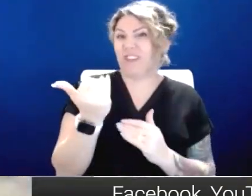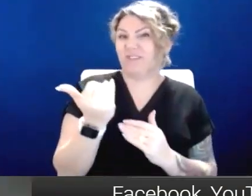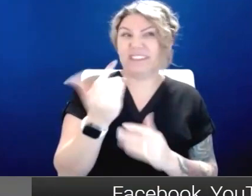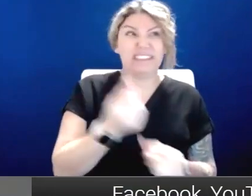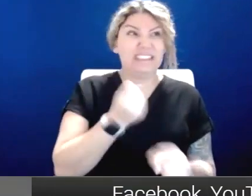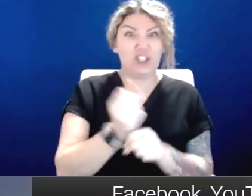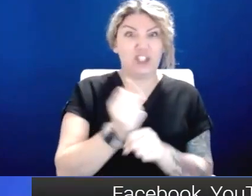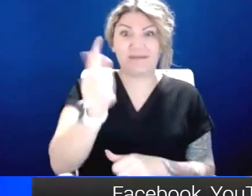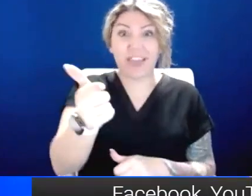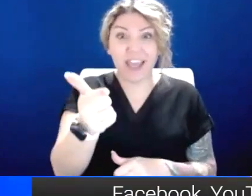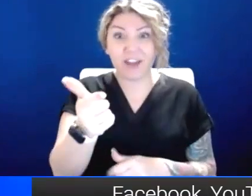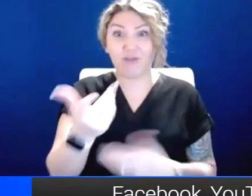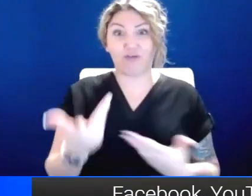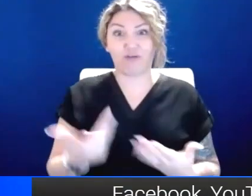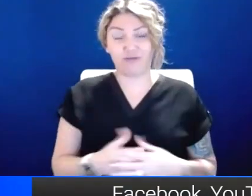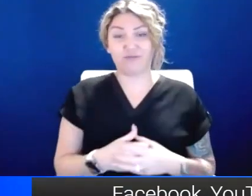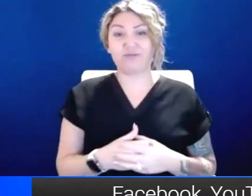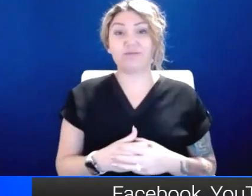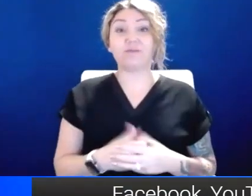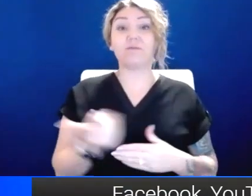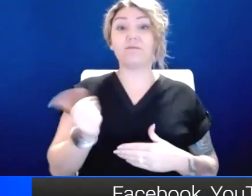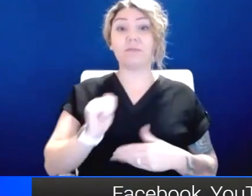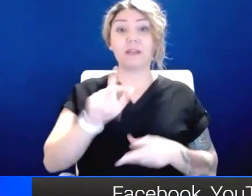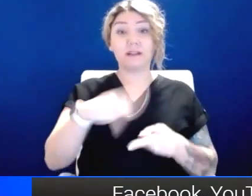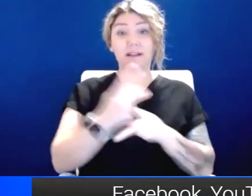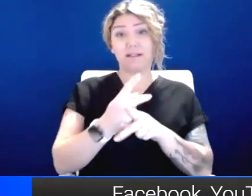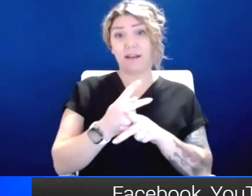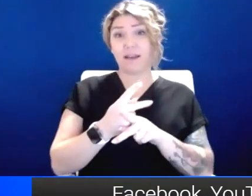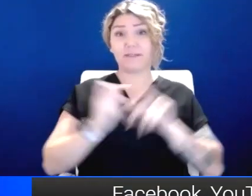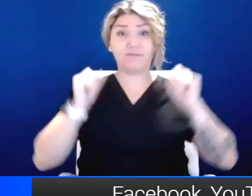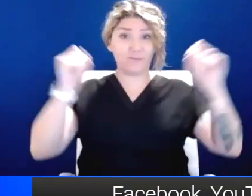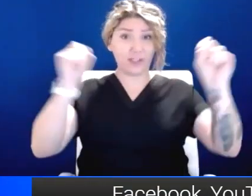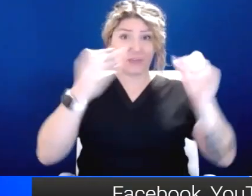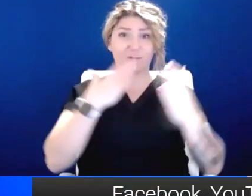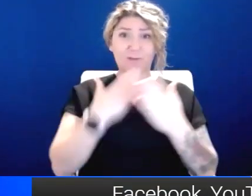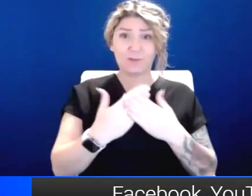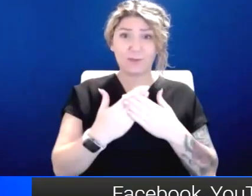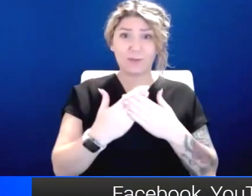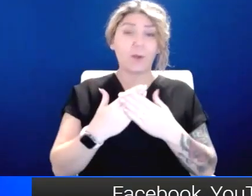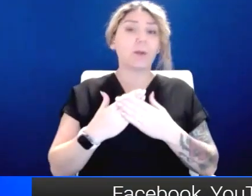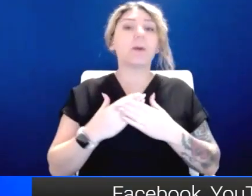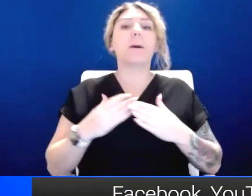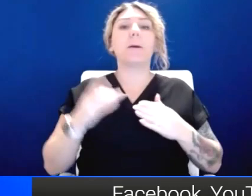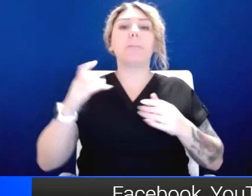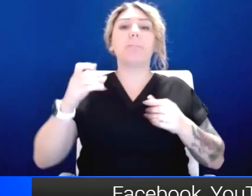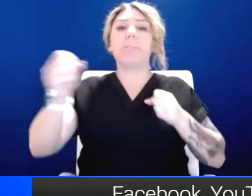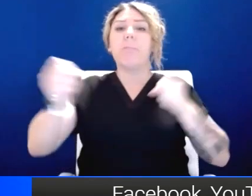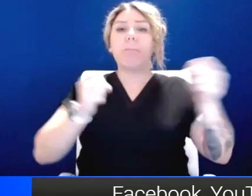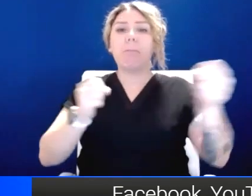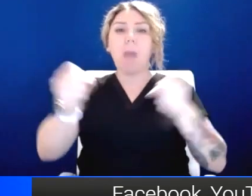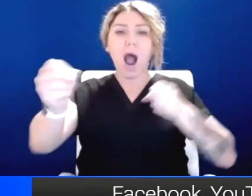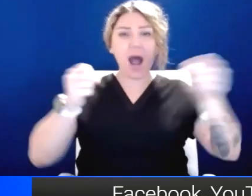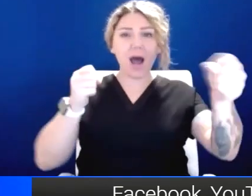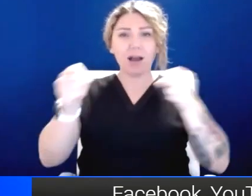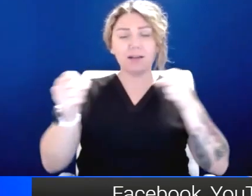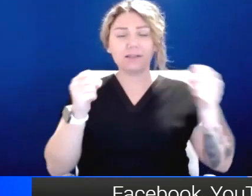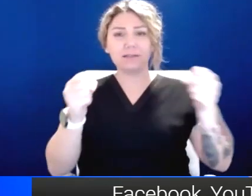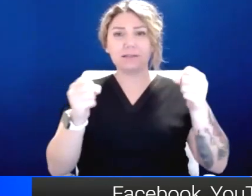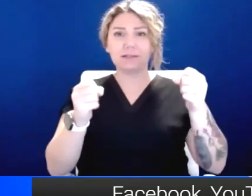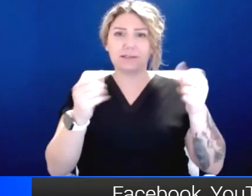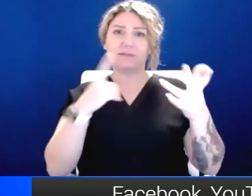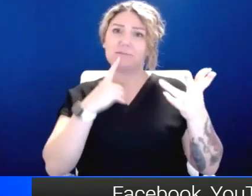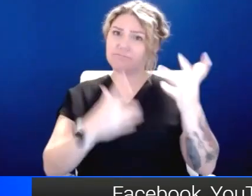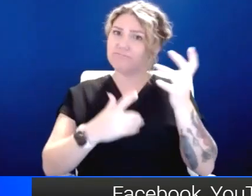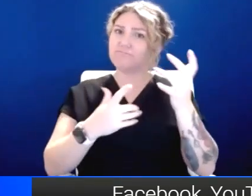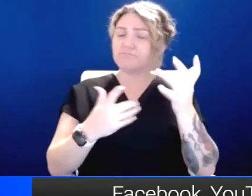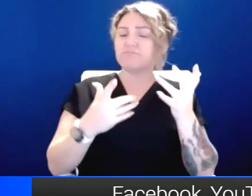down the road. Any kind of exercise is good. Boxing has become one of the main things that is being done because